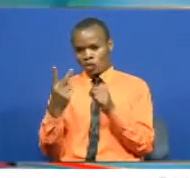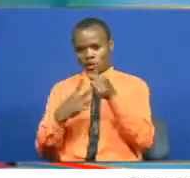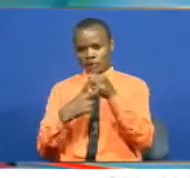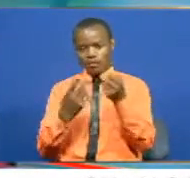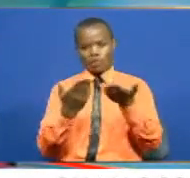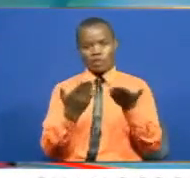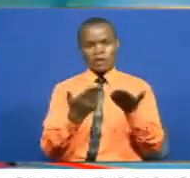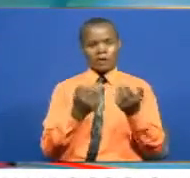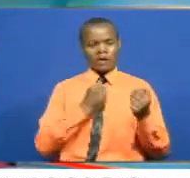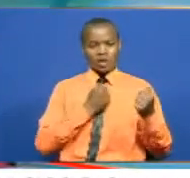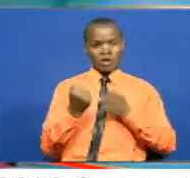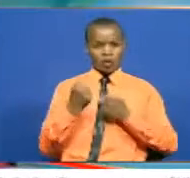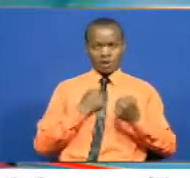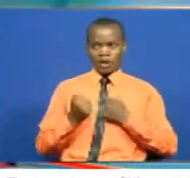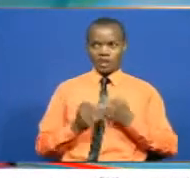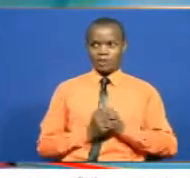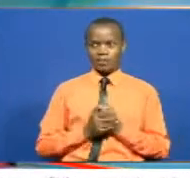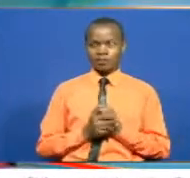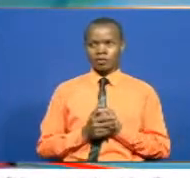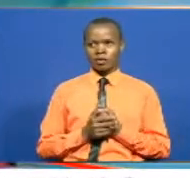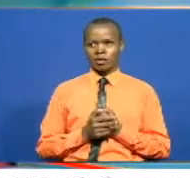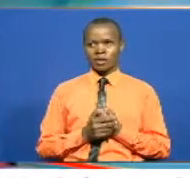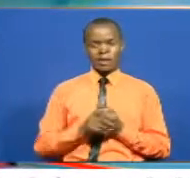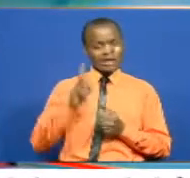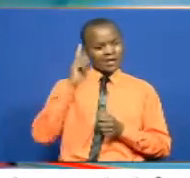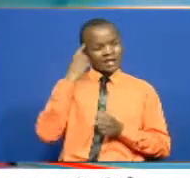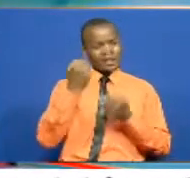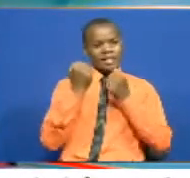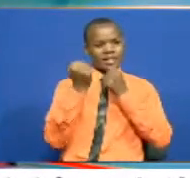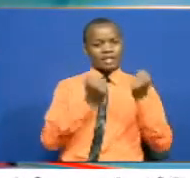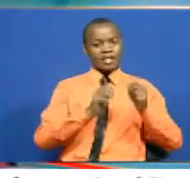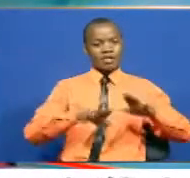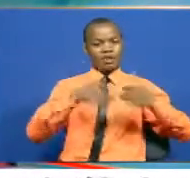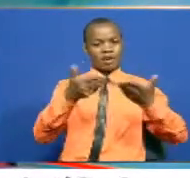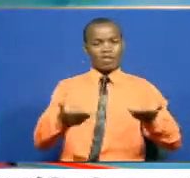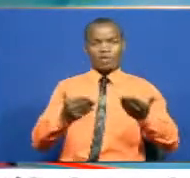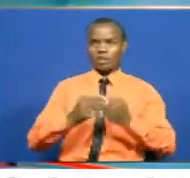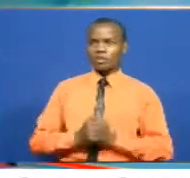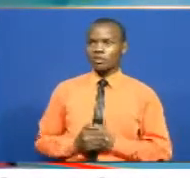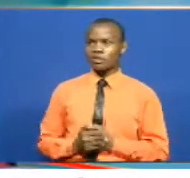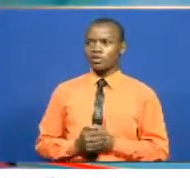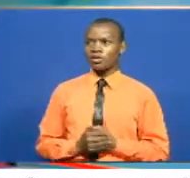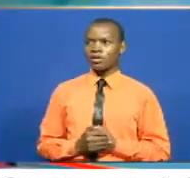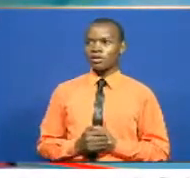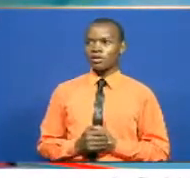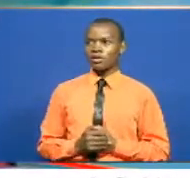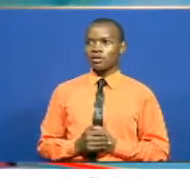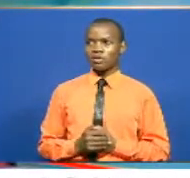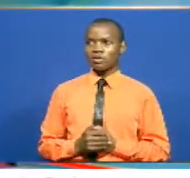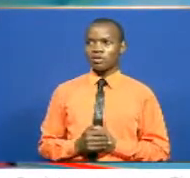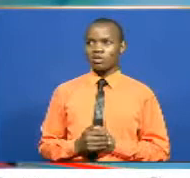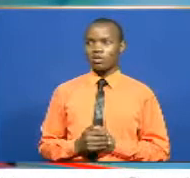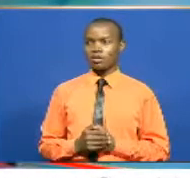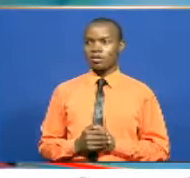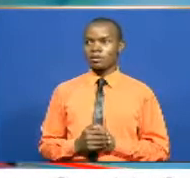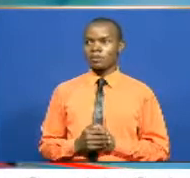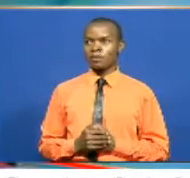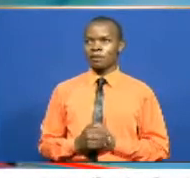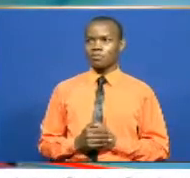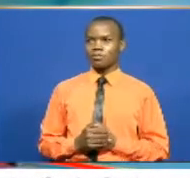Arena. Your take on Senegal? My take is that. For example, for our